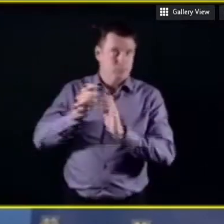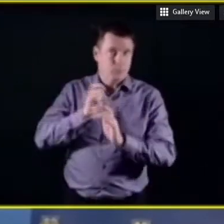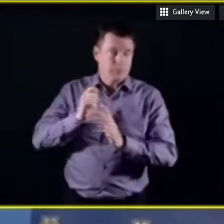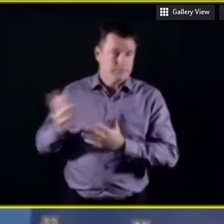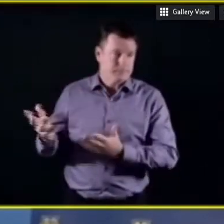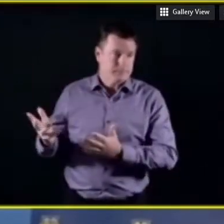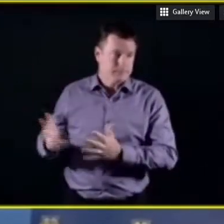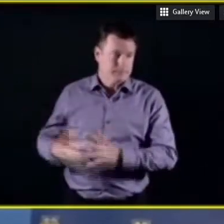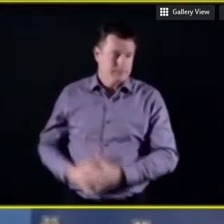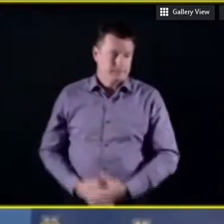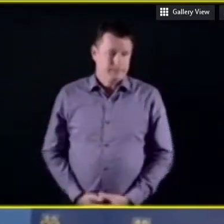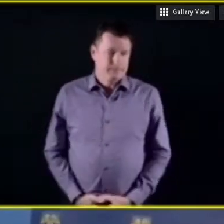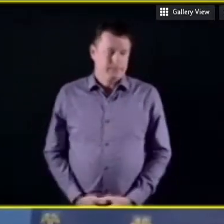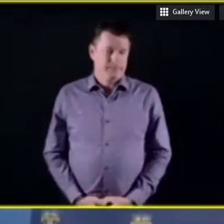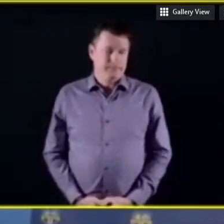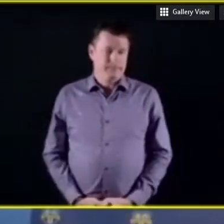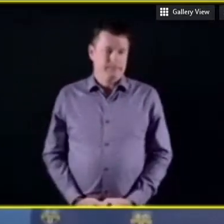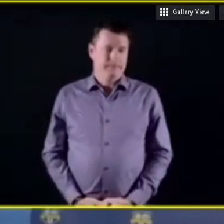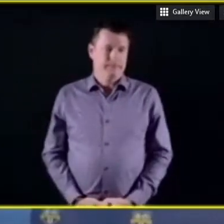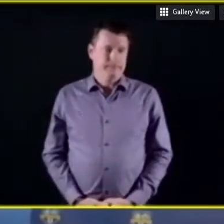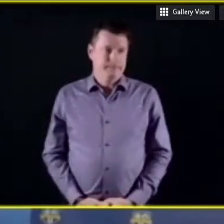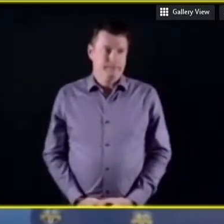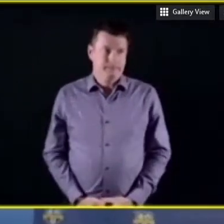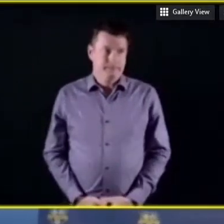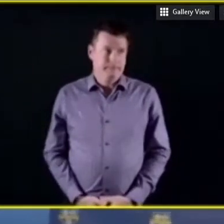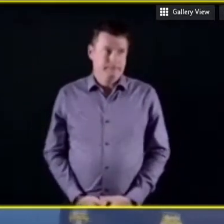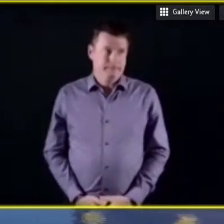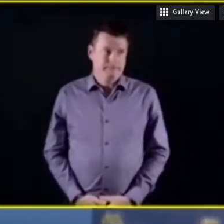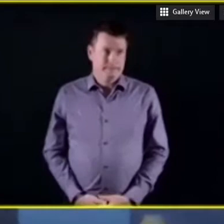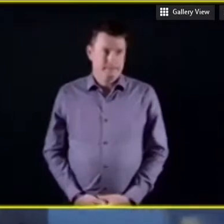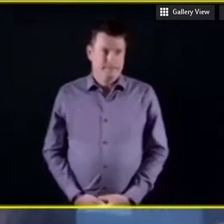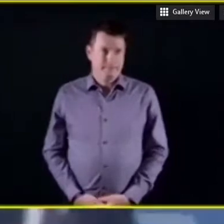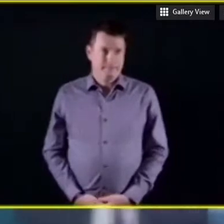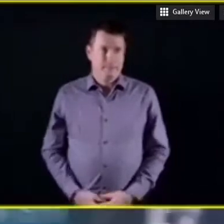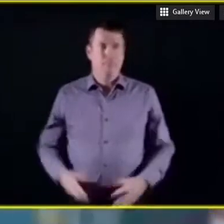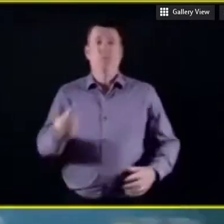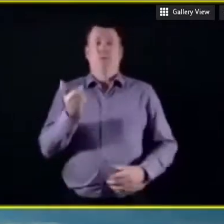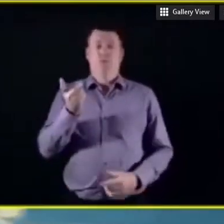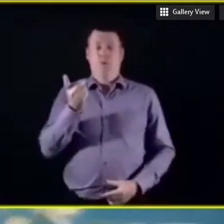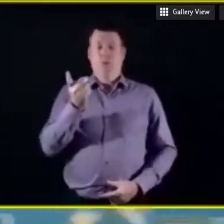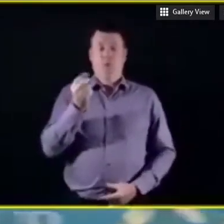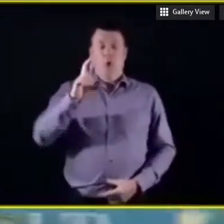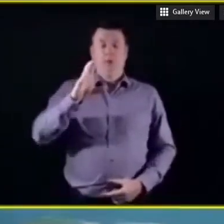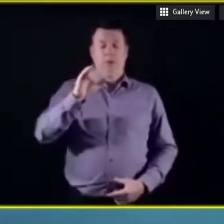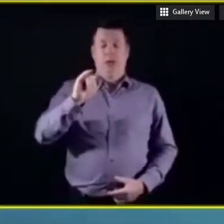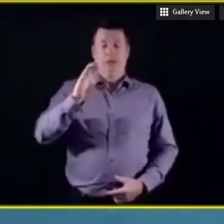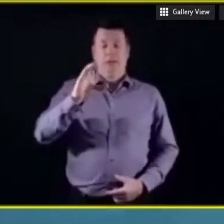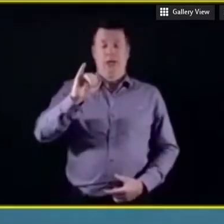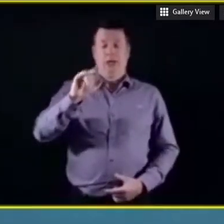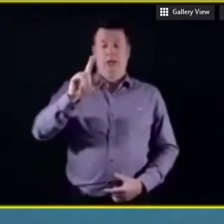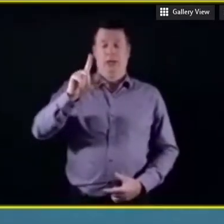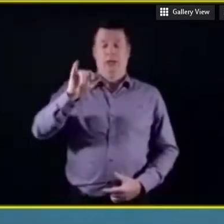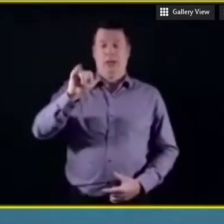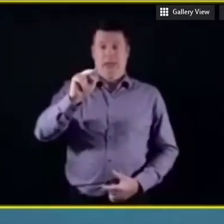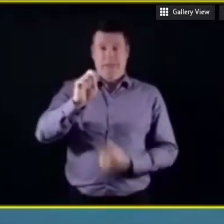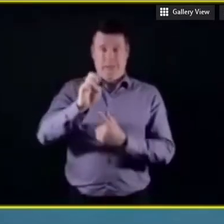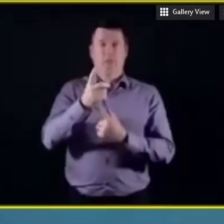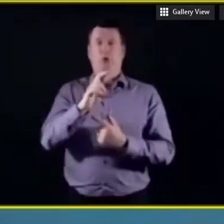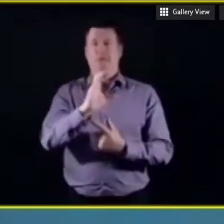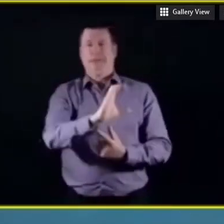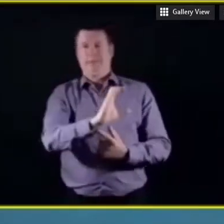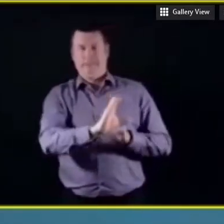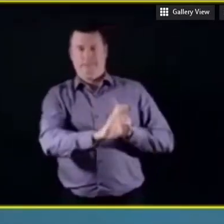All right, well, maybe we'll start, Dr. Cicilline, with you. We understand that, or maybe Dr. Johnson, this is your